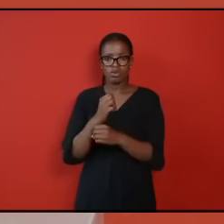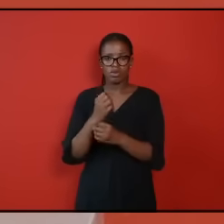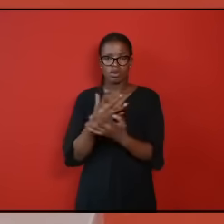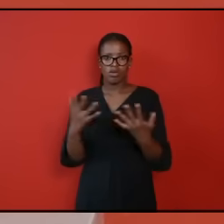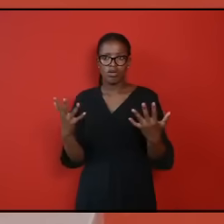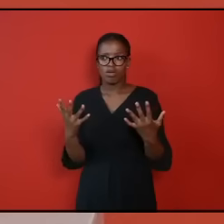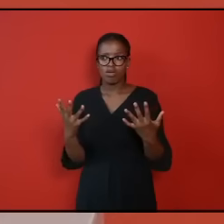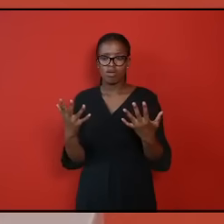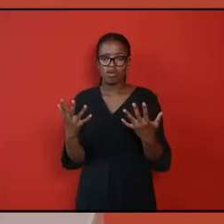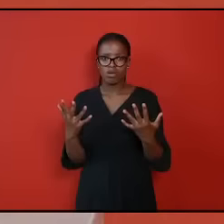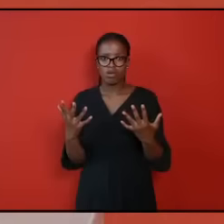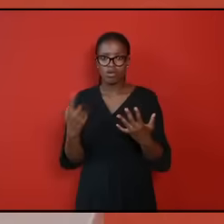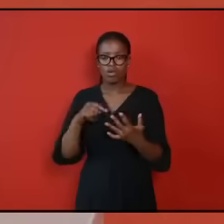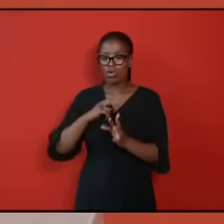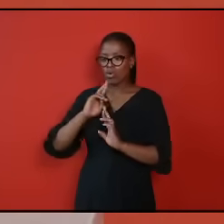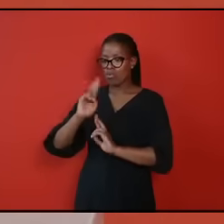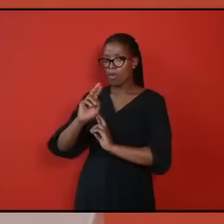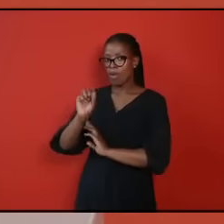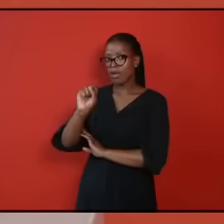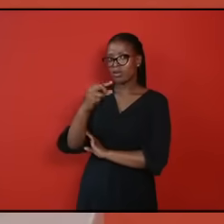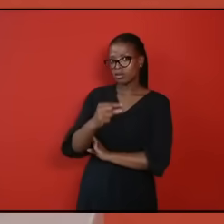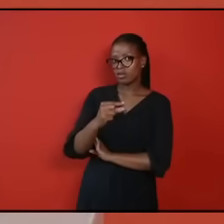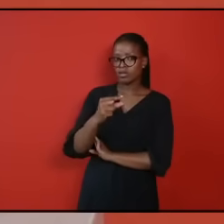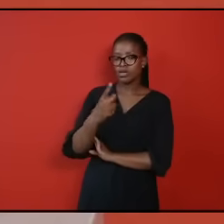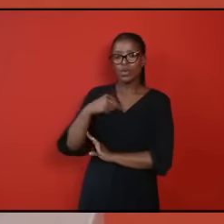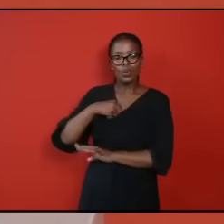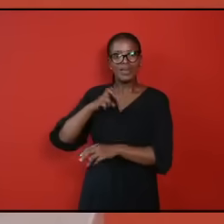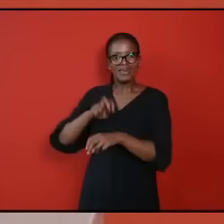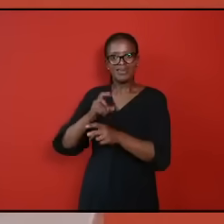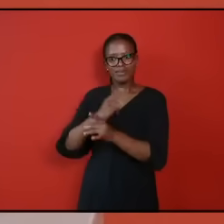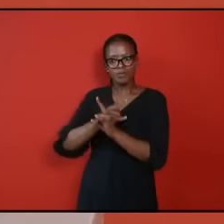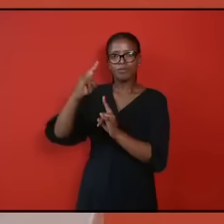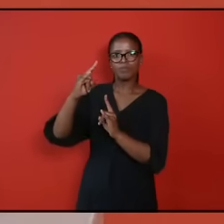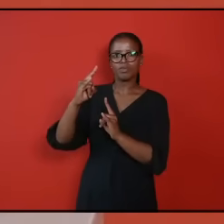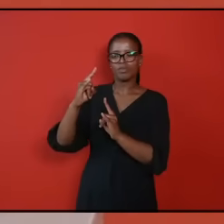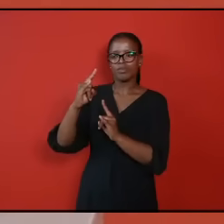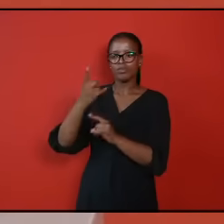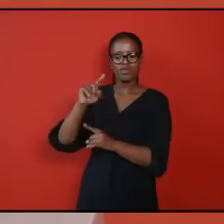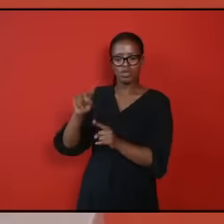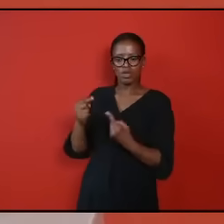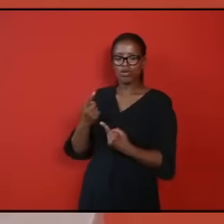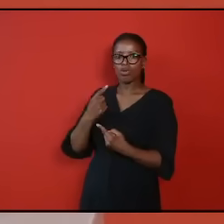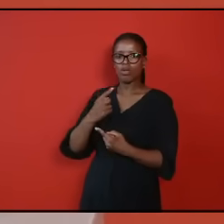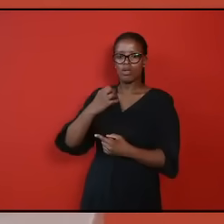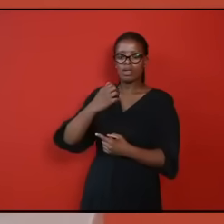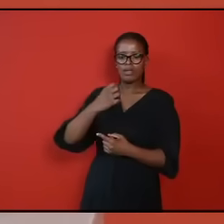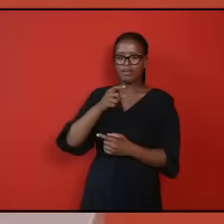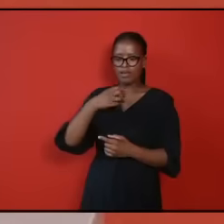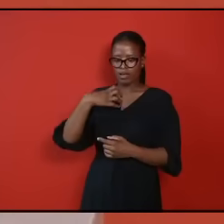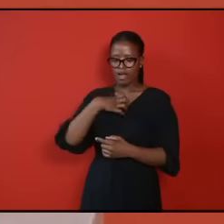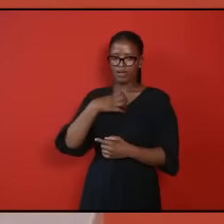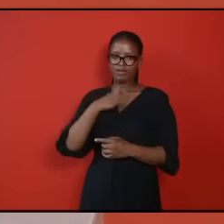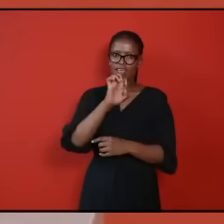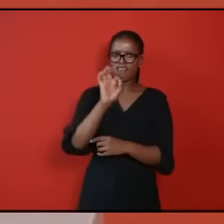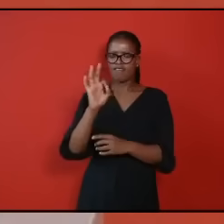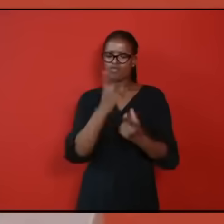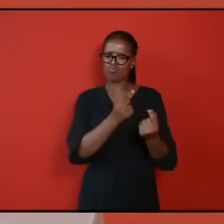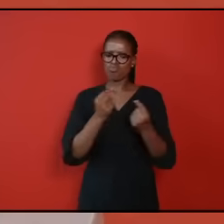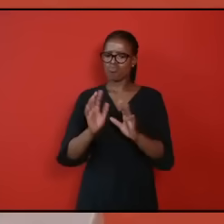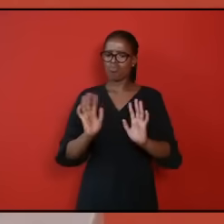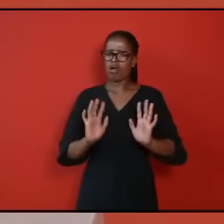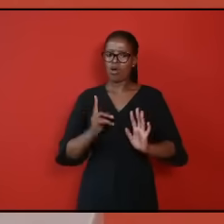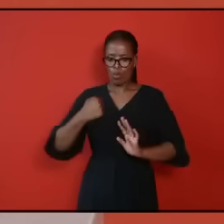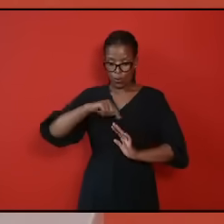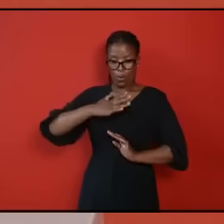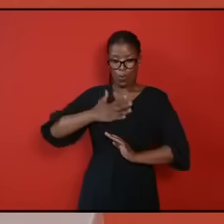need that report, SG. We need to claim that victory. They can't speak for us. We must speak for ourselves. Because they've made